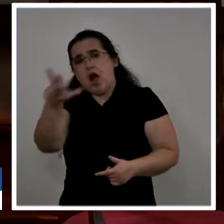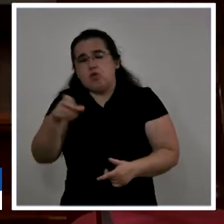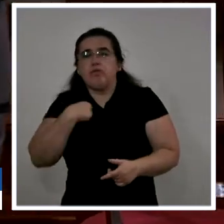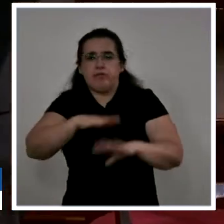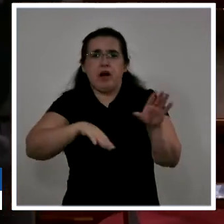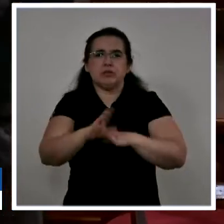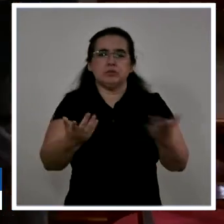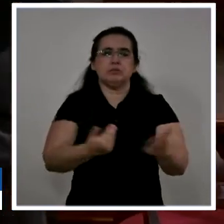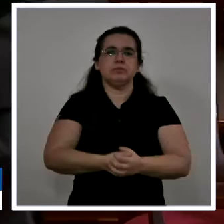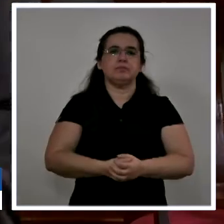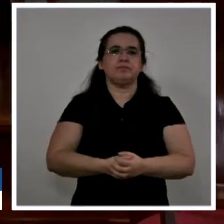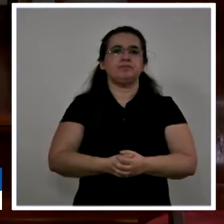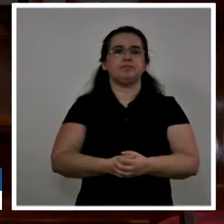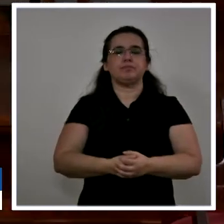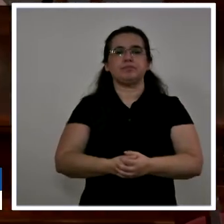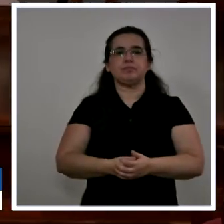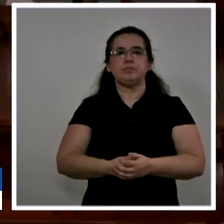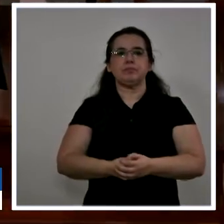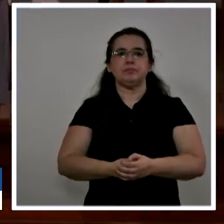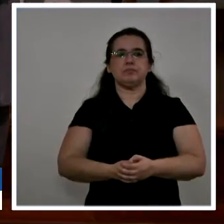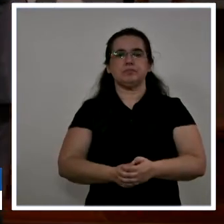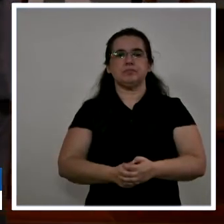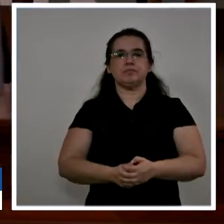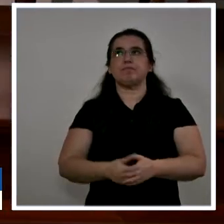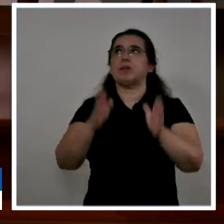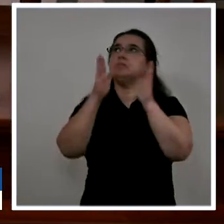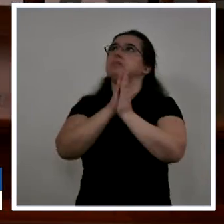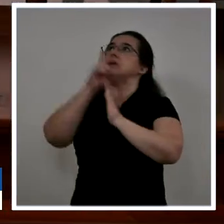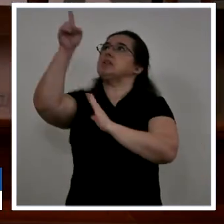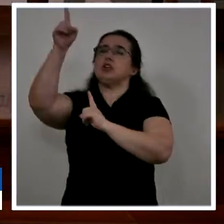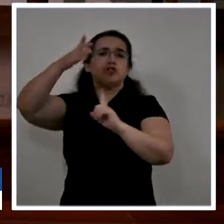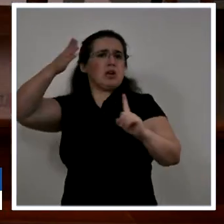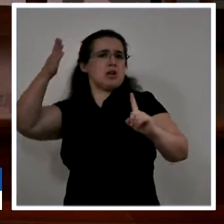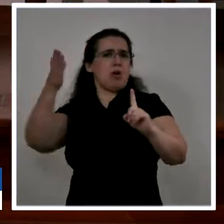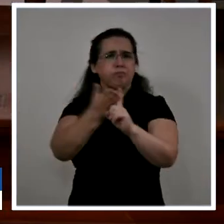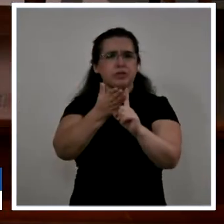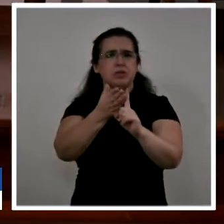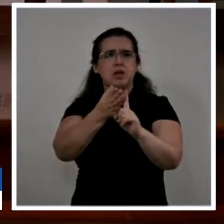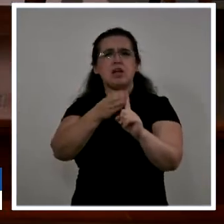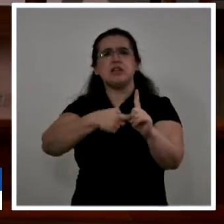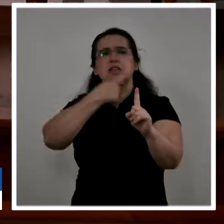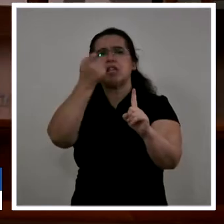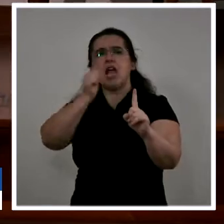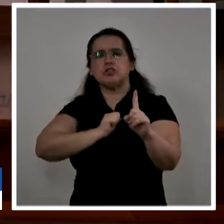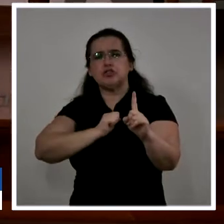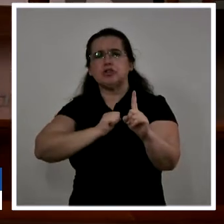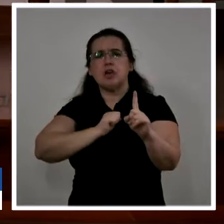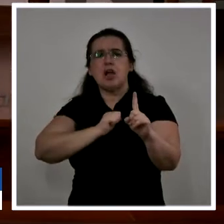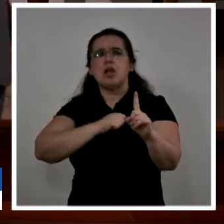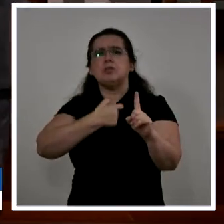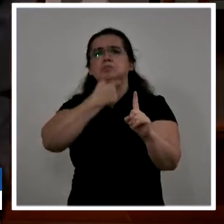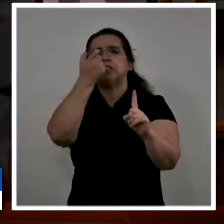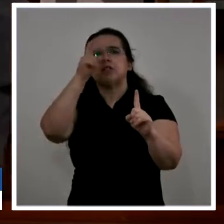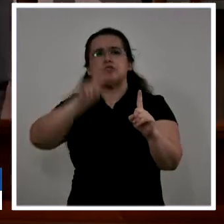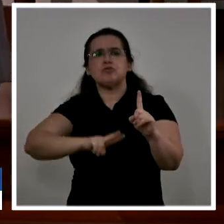my grandchildren and my great-grandchildren for what I did. Deus vai punir os meus netos e os meus bisnetos até à